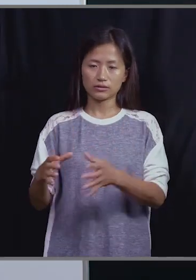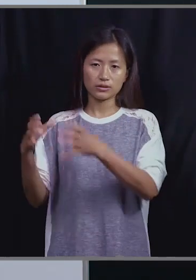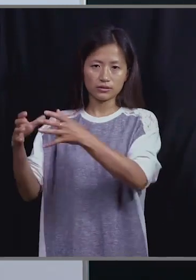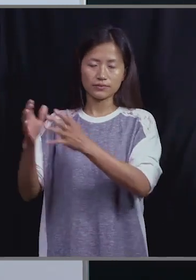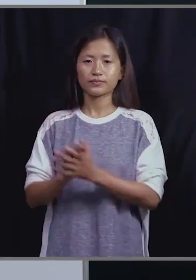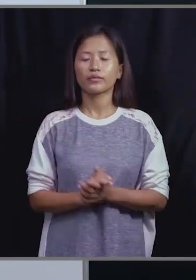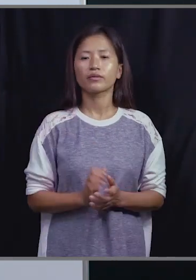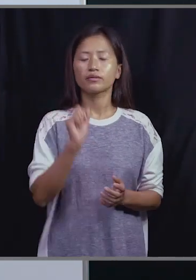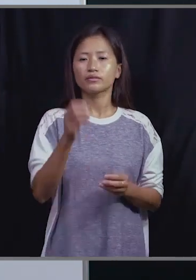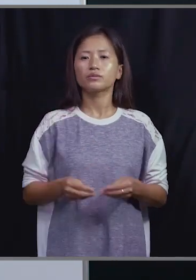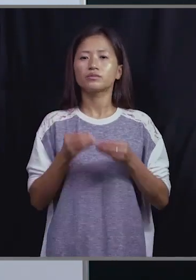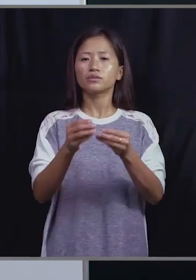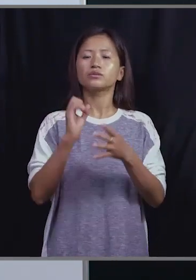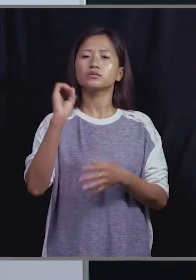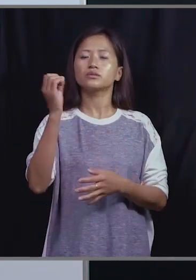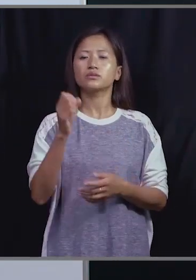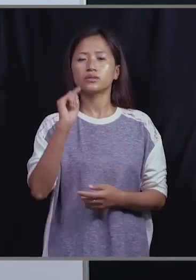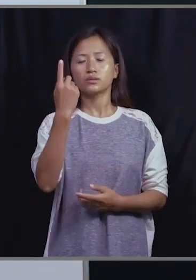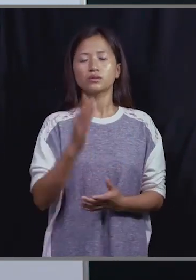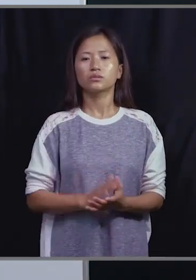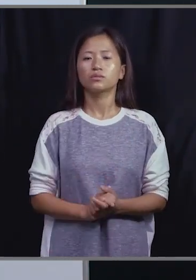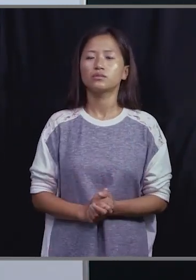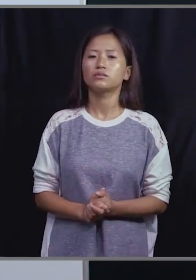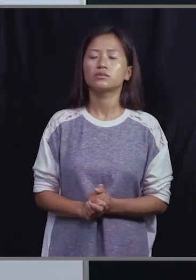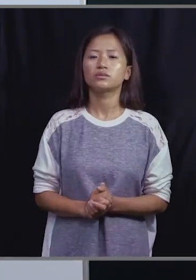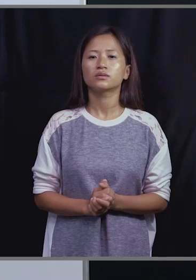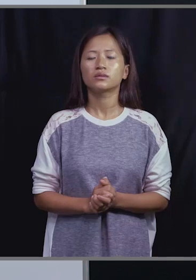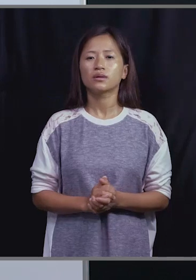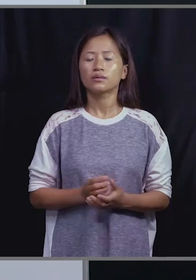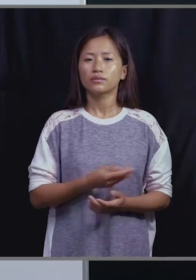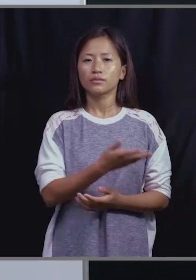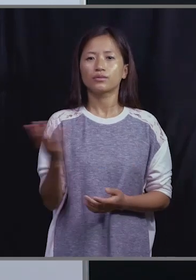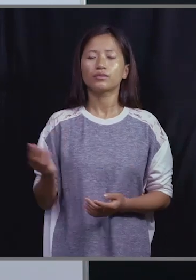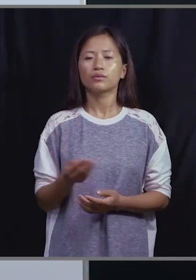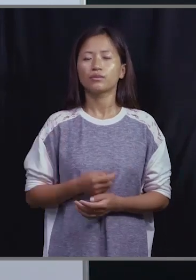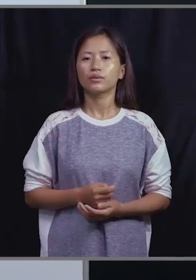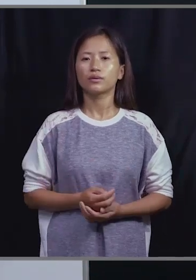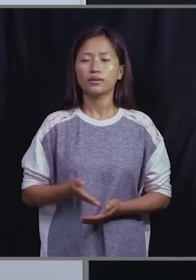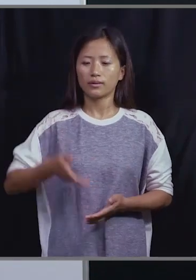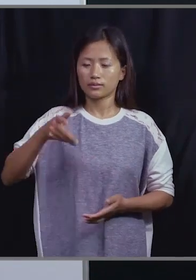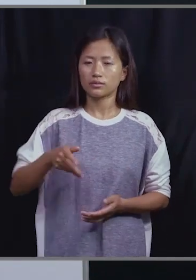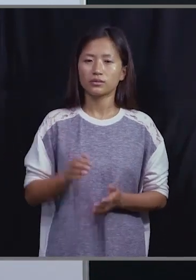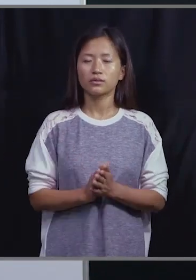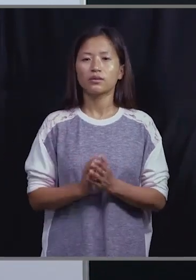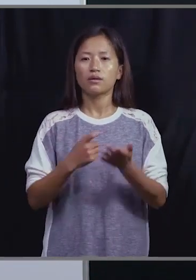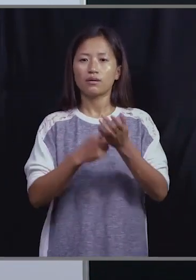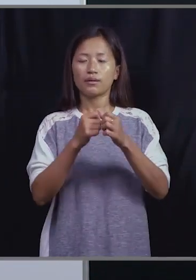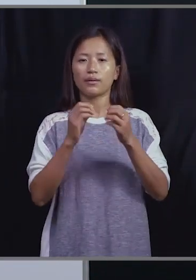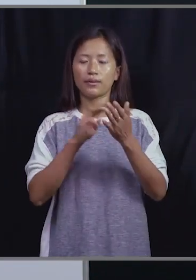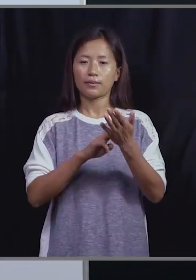run as because these heavy industries, they were at the realm of